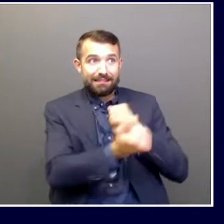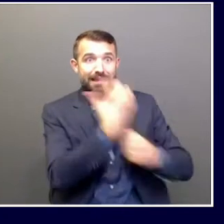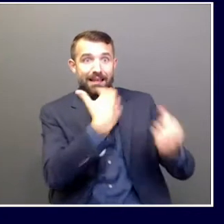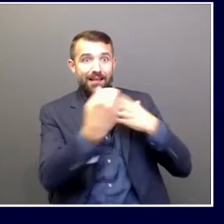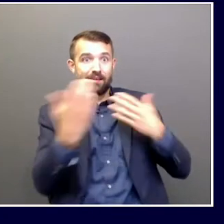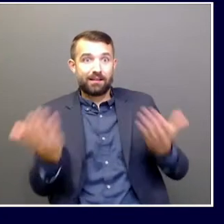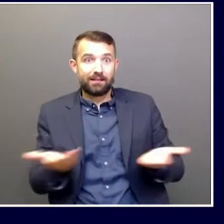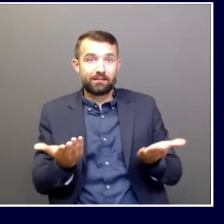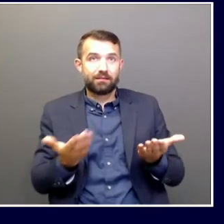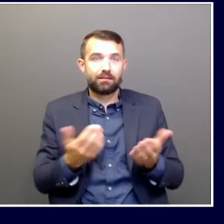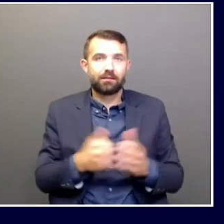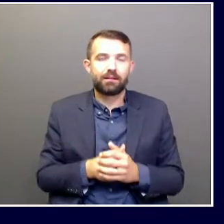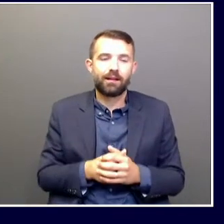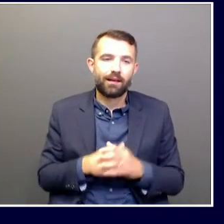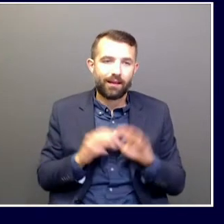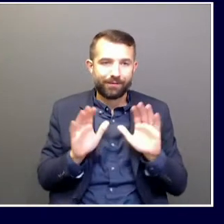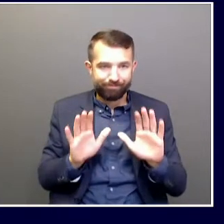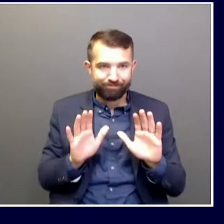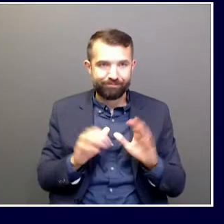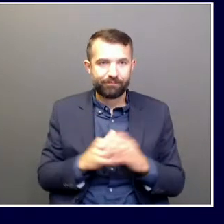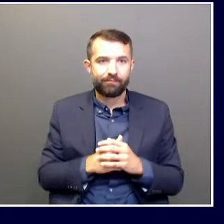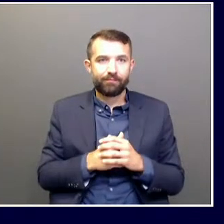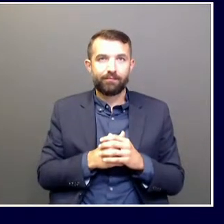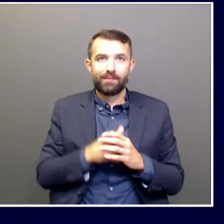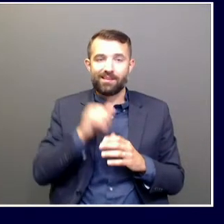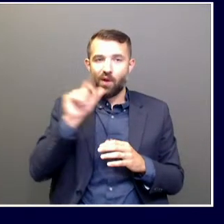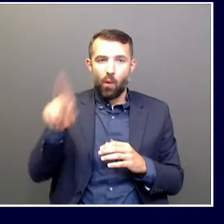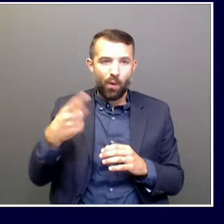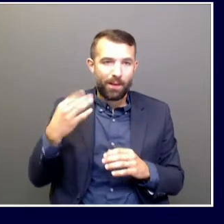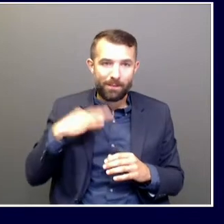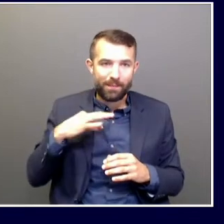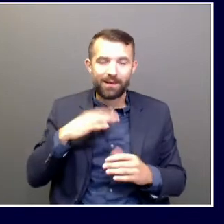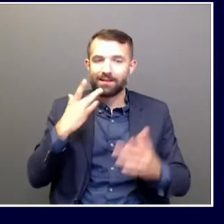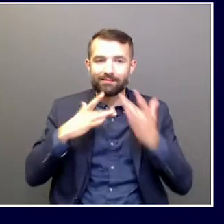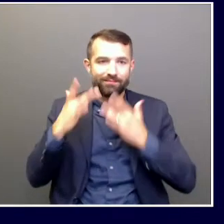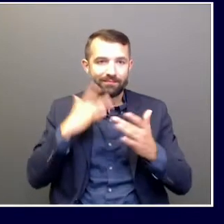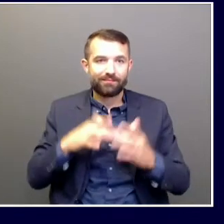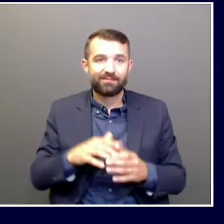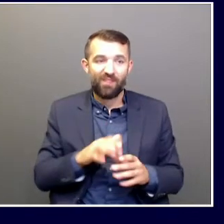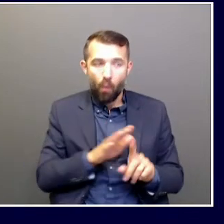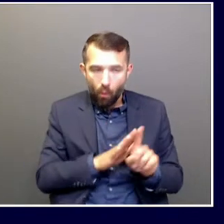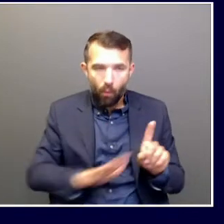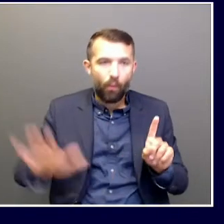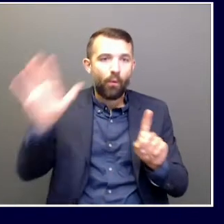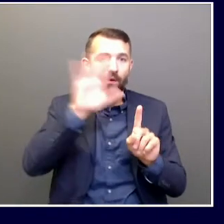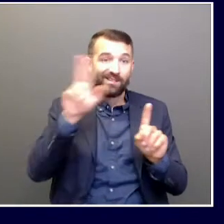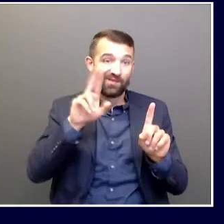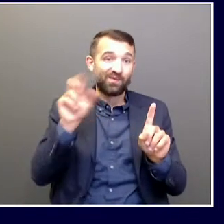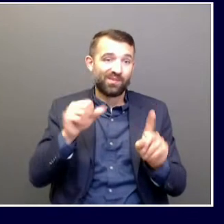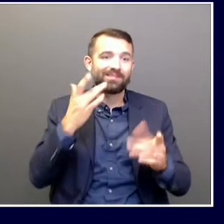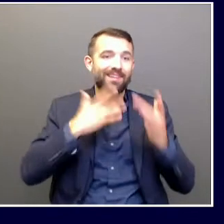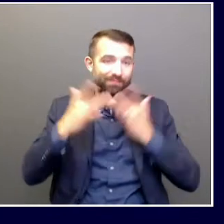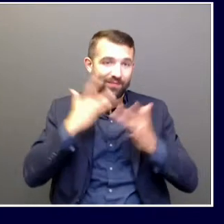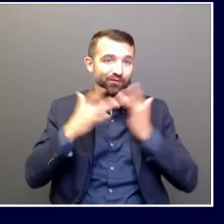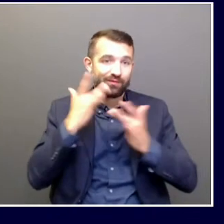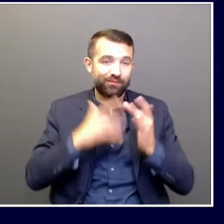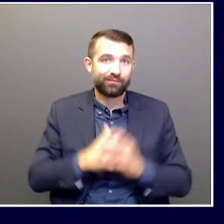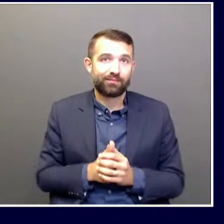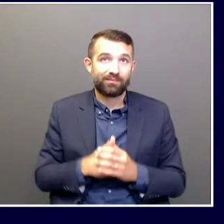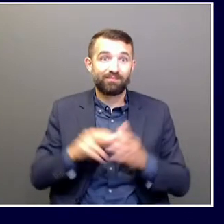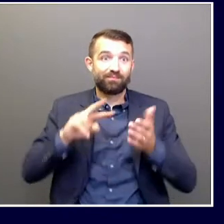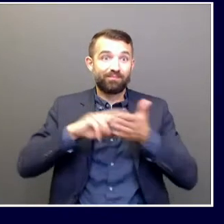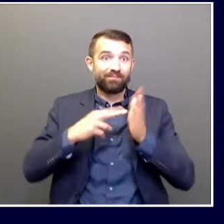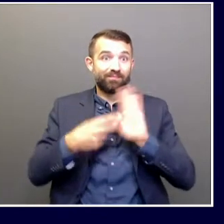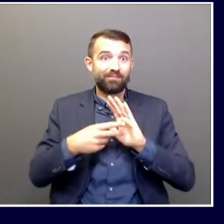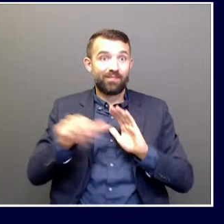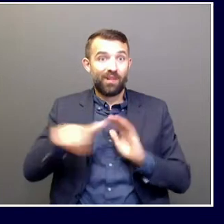problem. It's not unique to Maine. So when you ask people, other states to send people here, you're asking them to deplete their